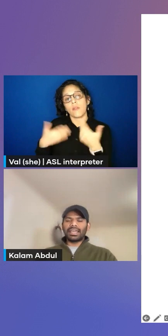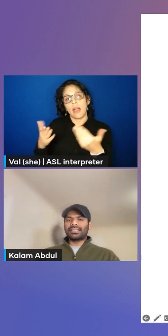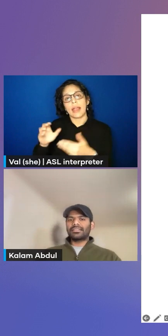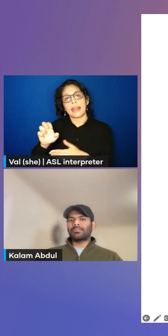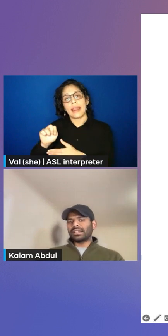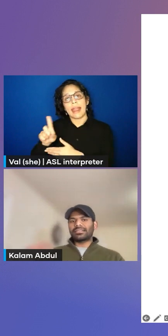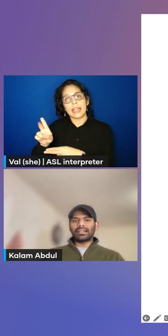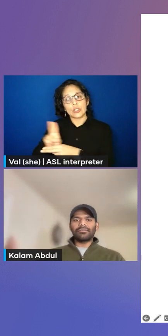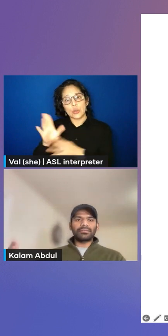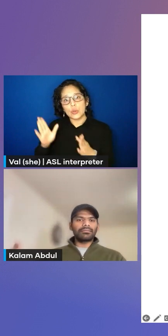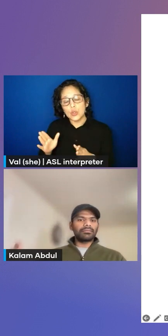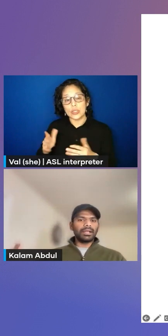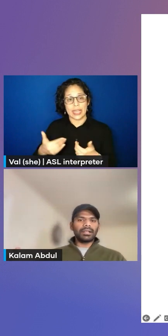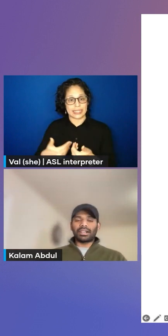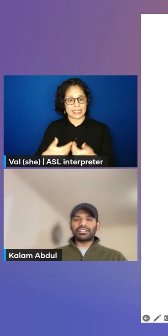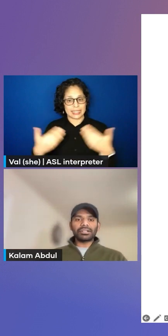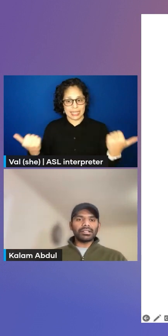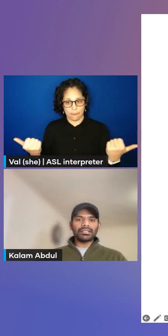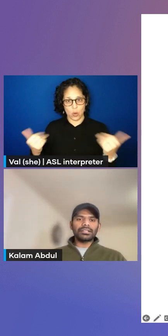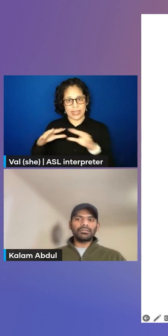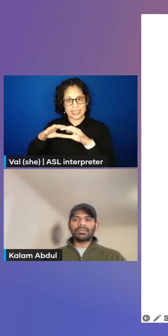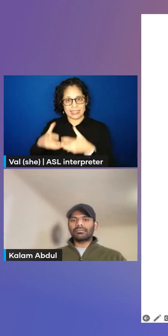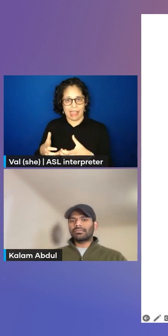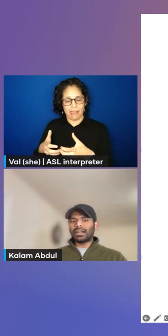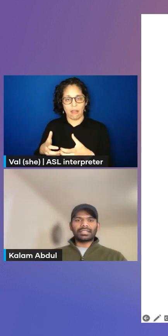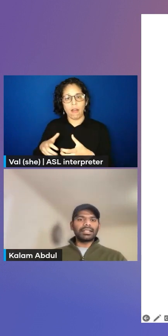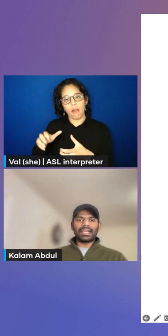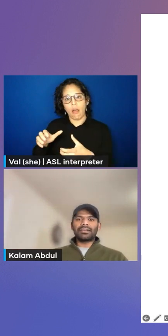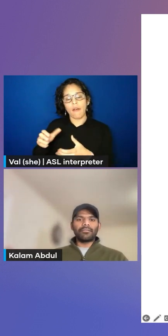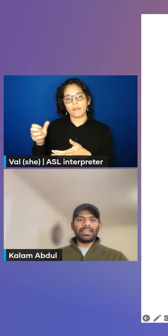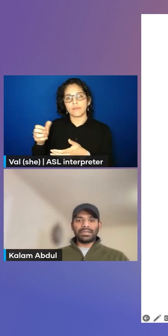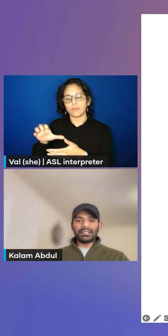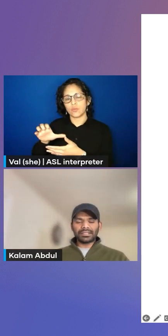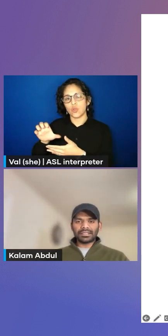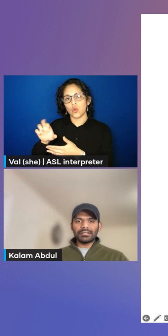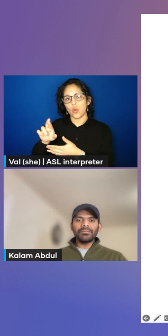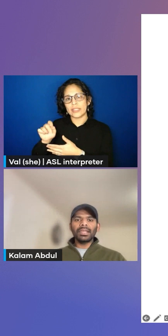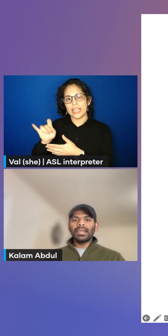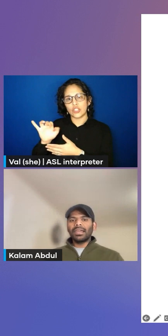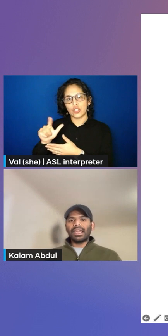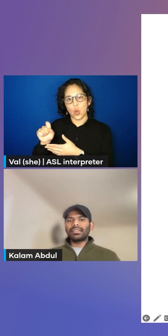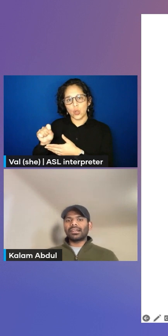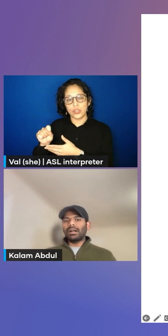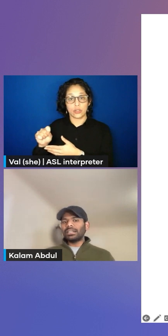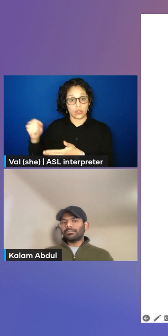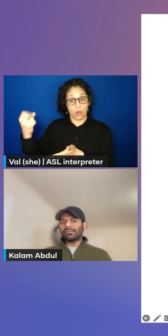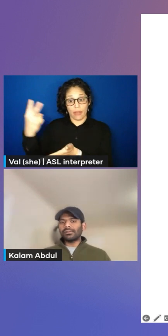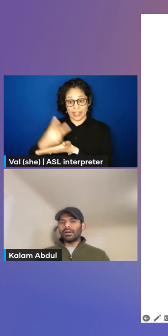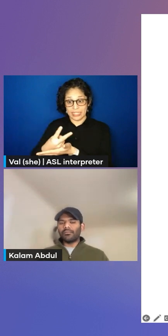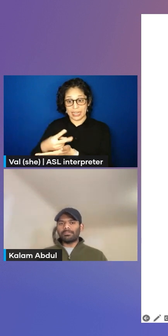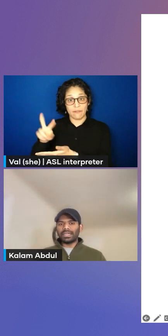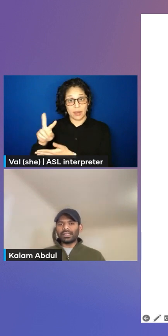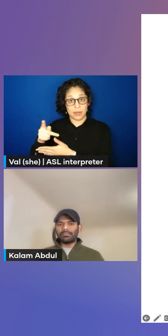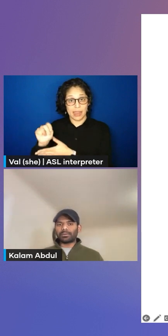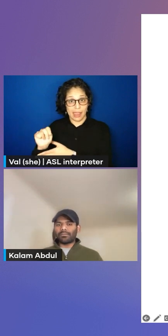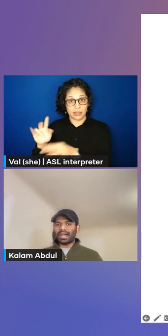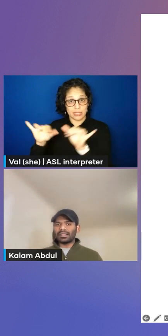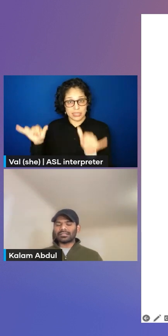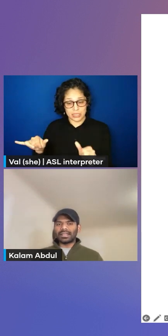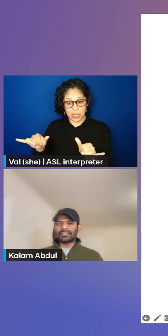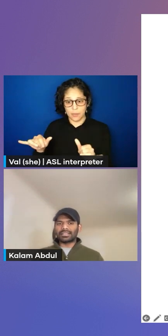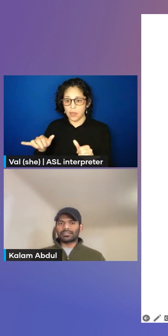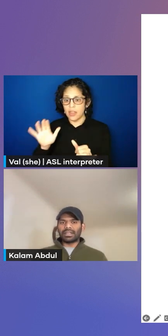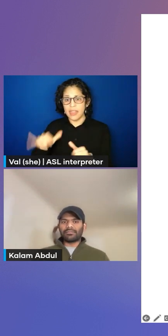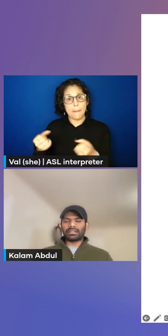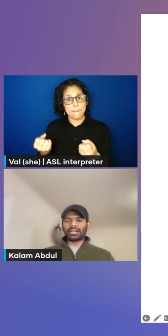users a separate set of credentials to authenticate to the VPN system. And there are multiple VPN